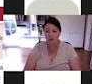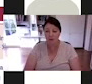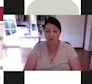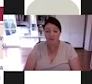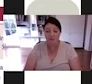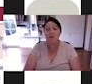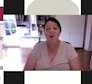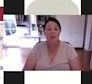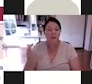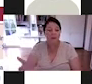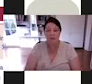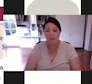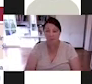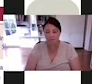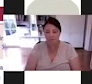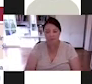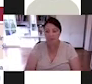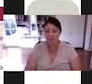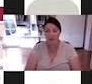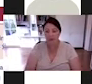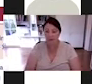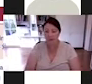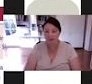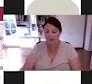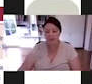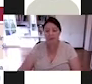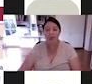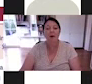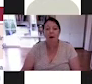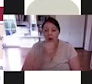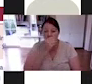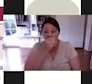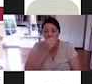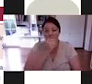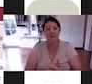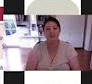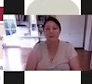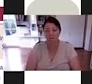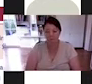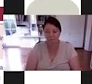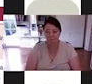medical events, which has the benefit of a date and timestamp. So,